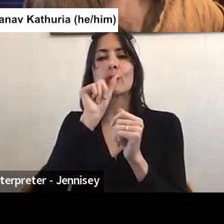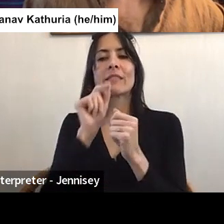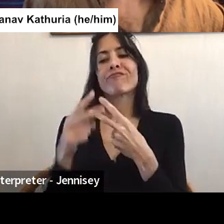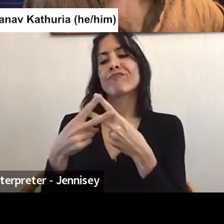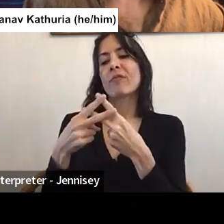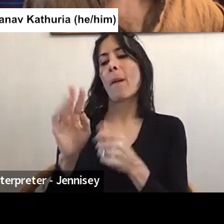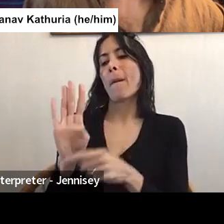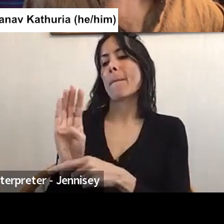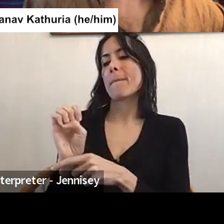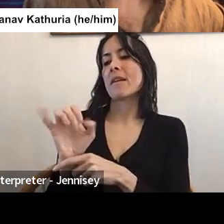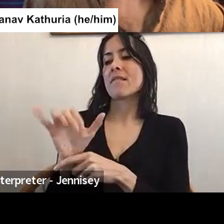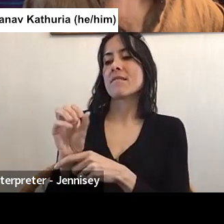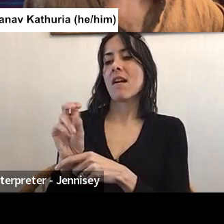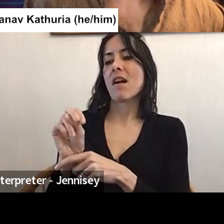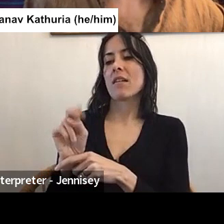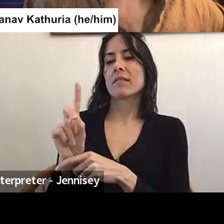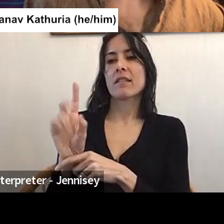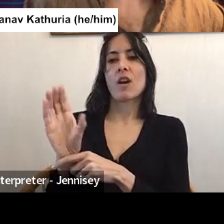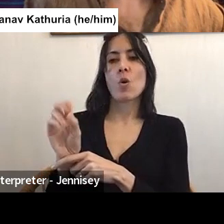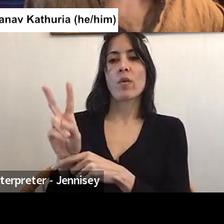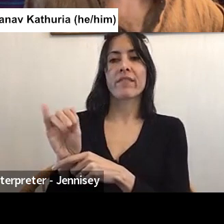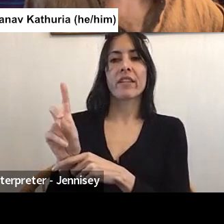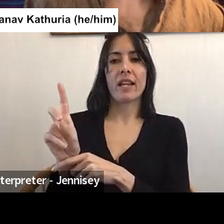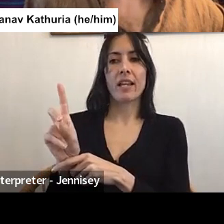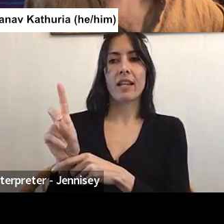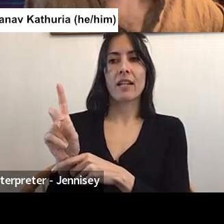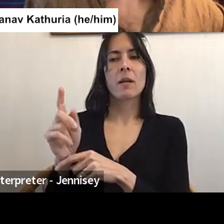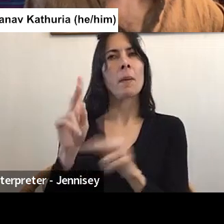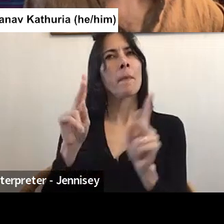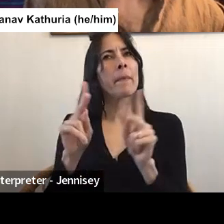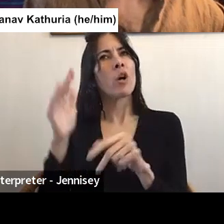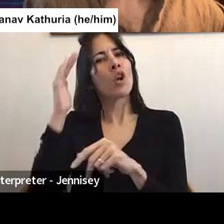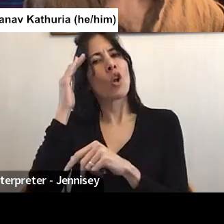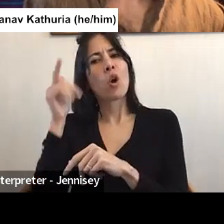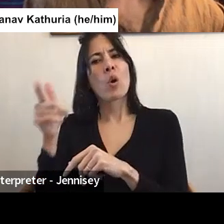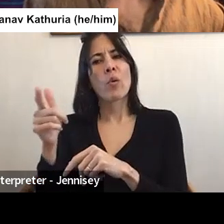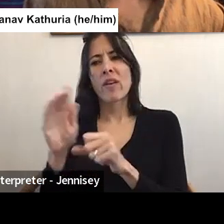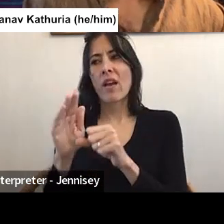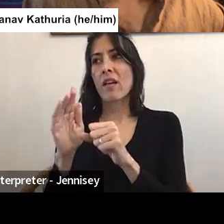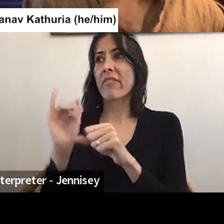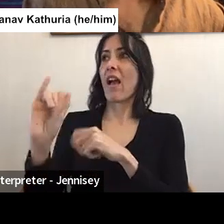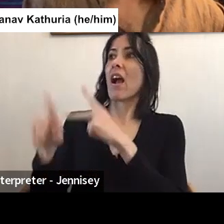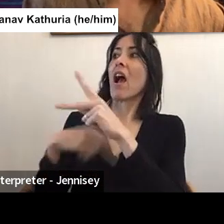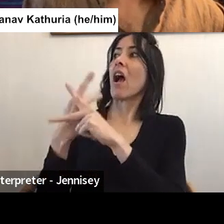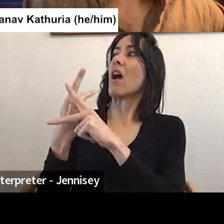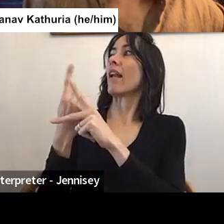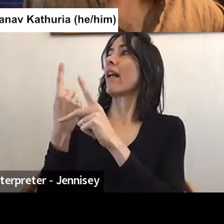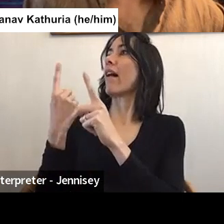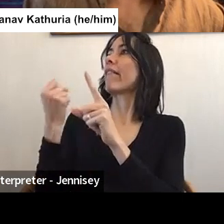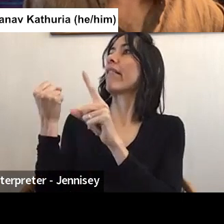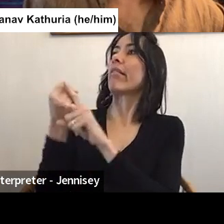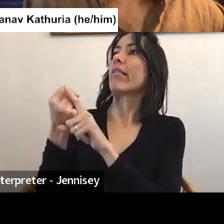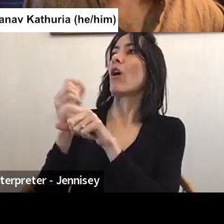conditions existed for COVID to wreak havoc on carceral spaces. COVID